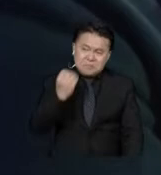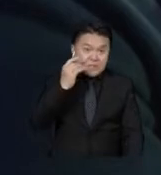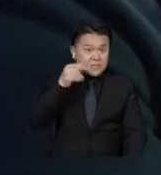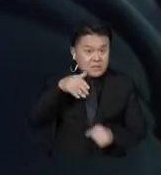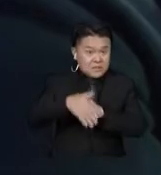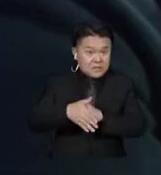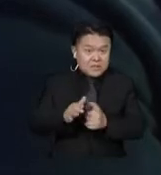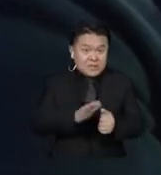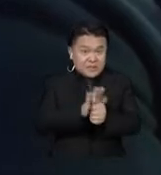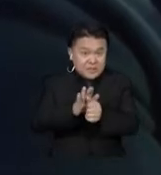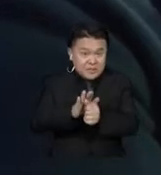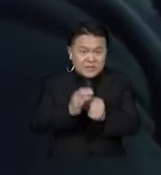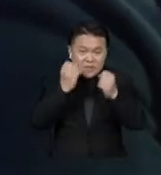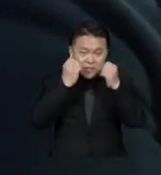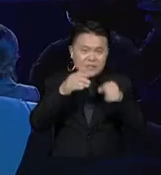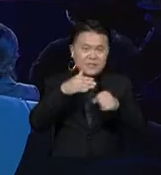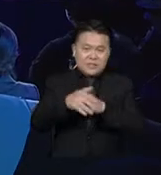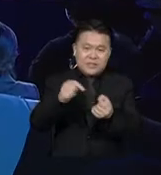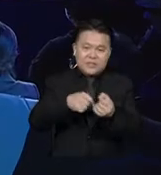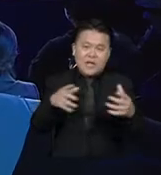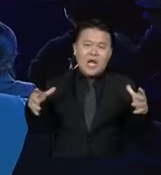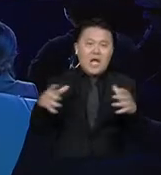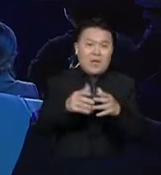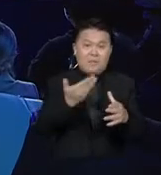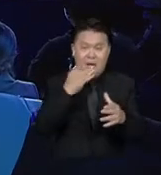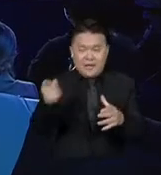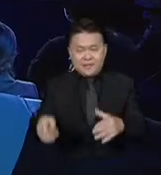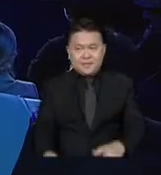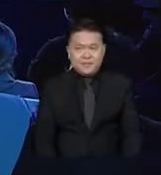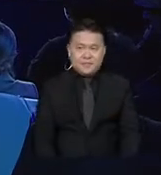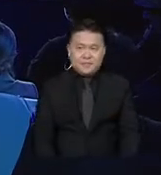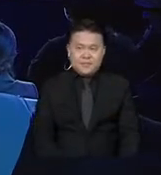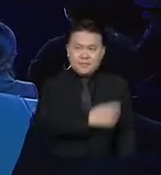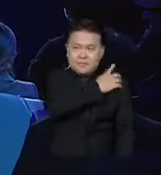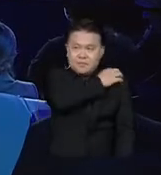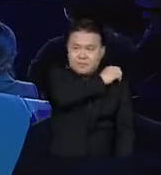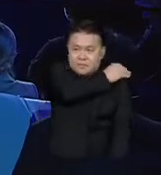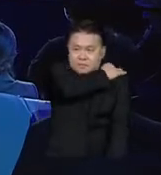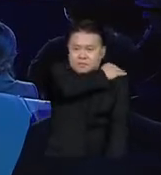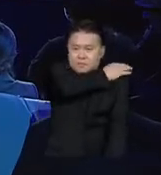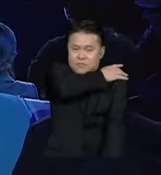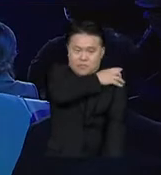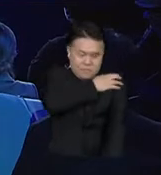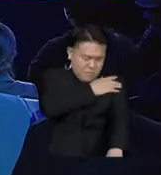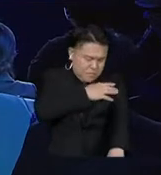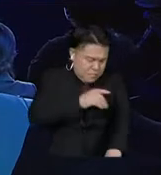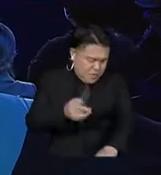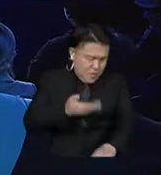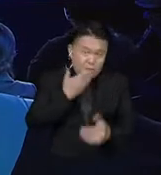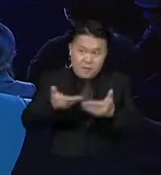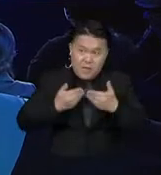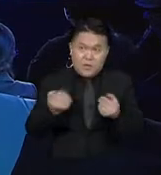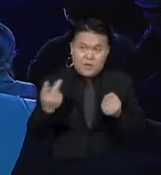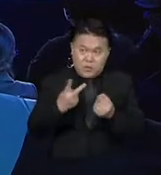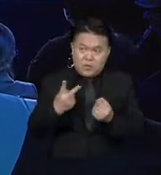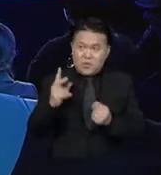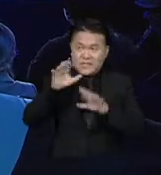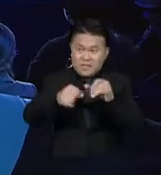cooperation. The cleaners are rewarded by a meal, and the predatory fish, they get their teeth cleaned of